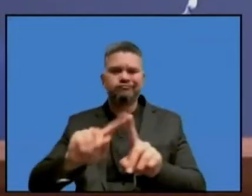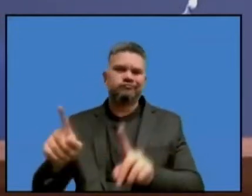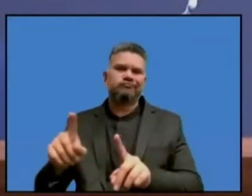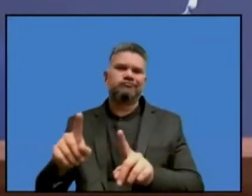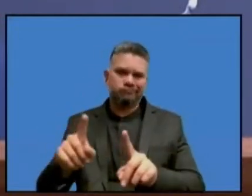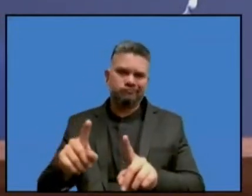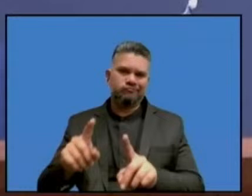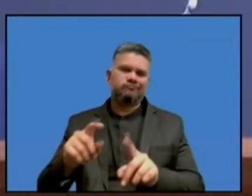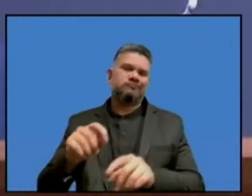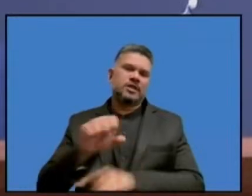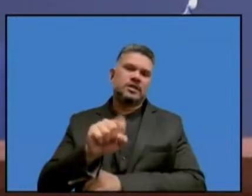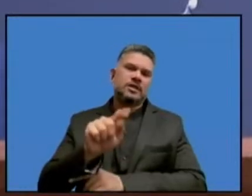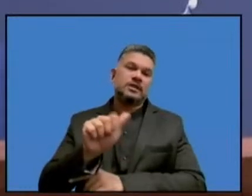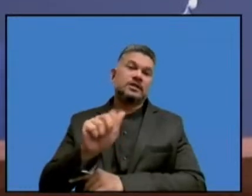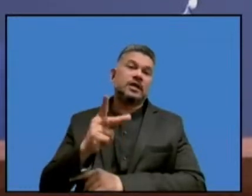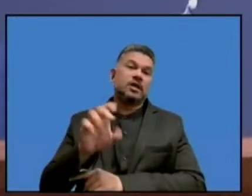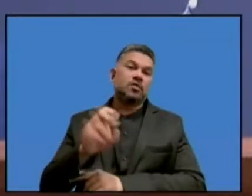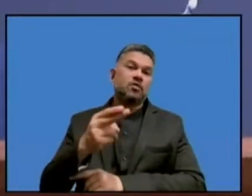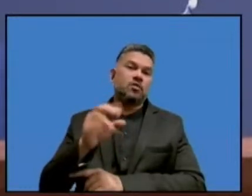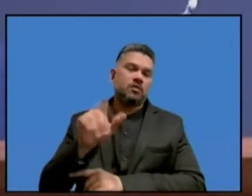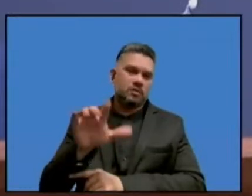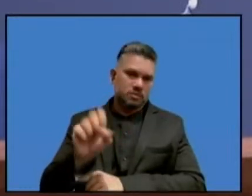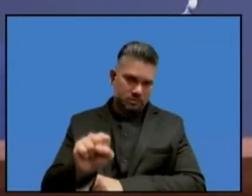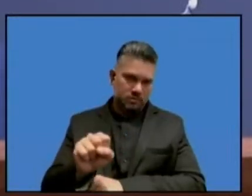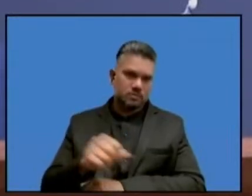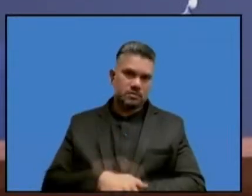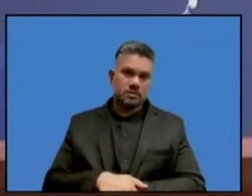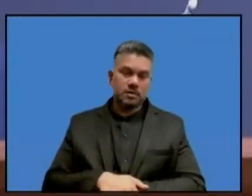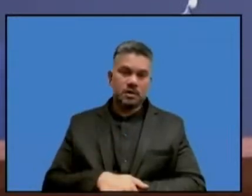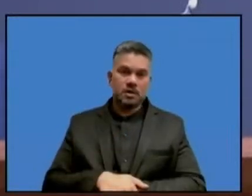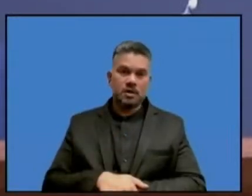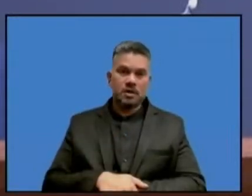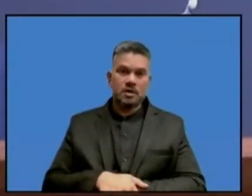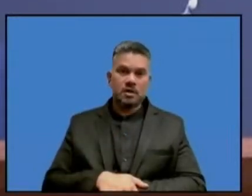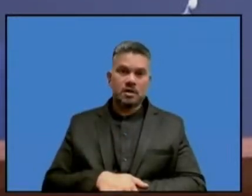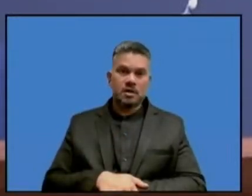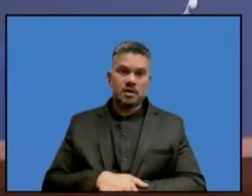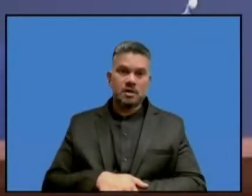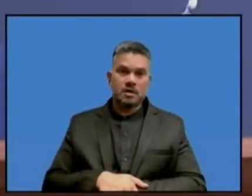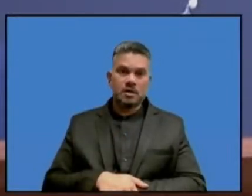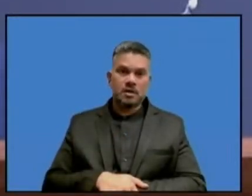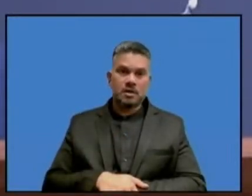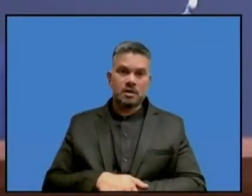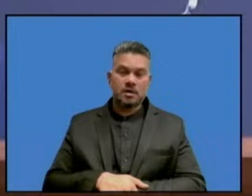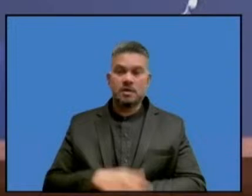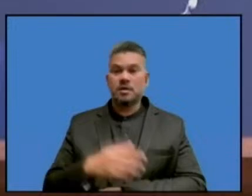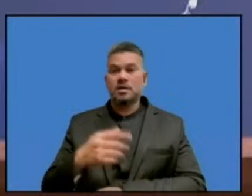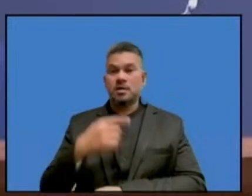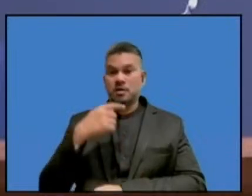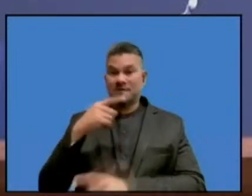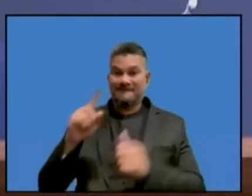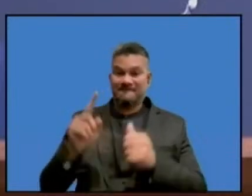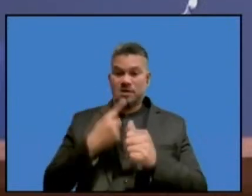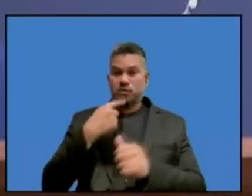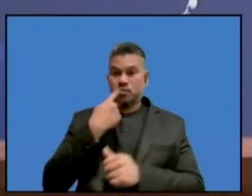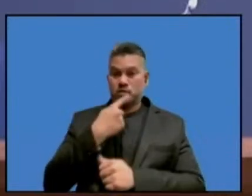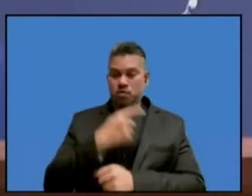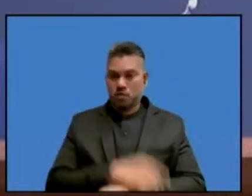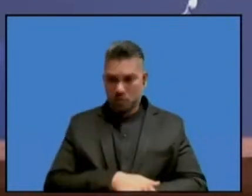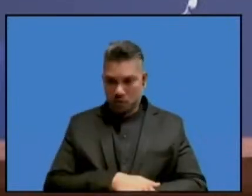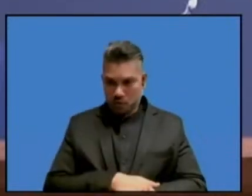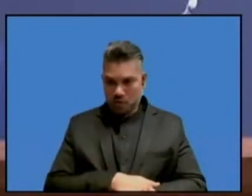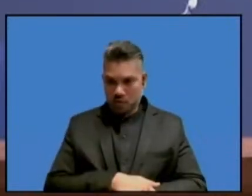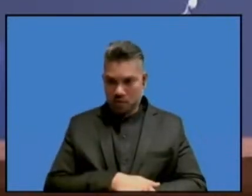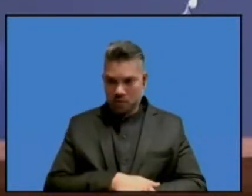on my list is the distinguished representative from the Migration,